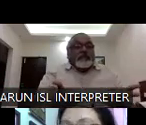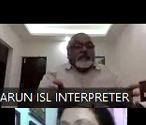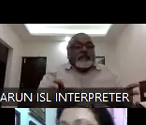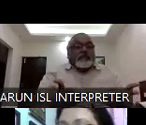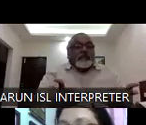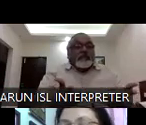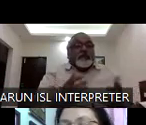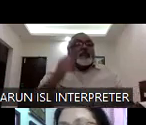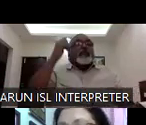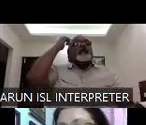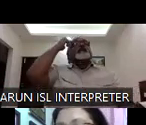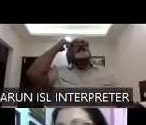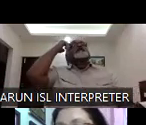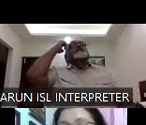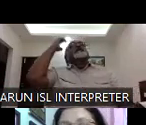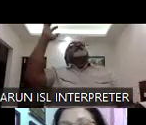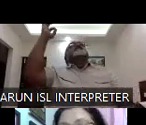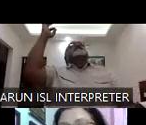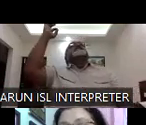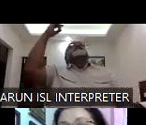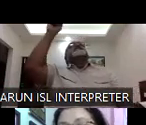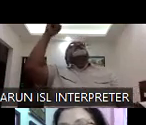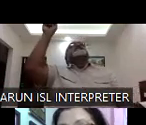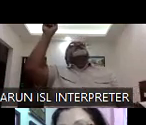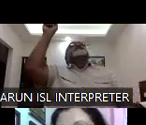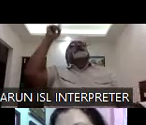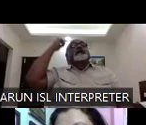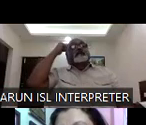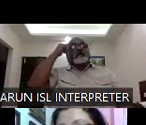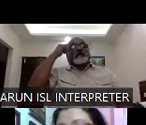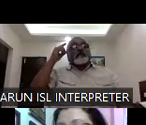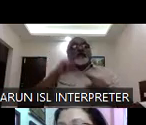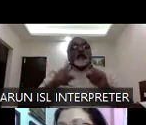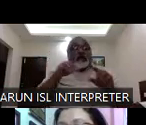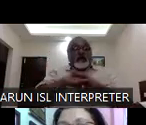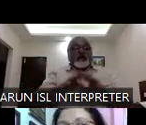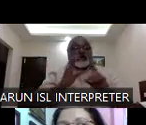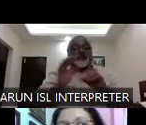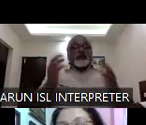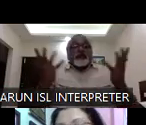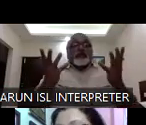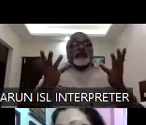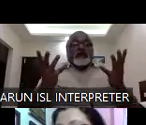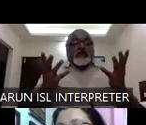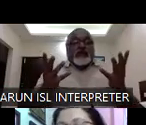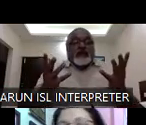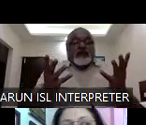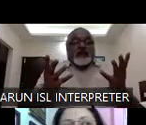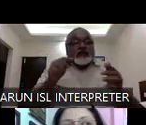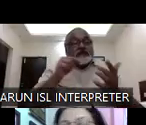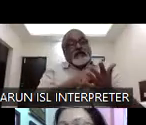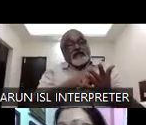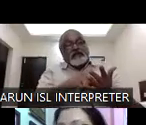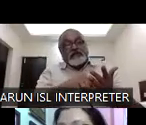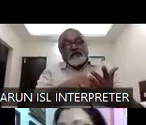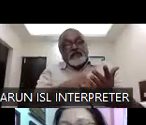you intellectualize and what actions you do. So the gap between our intellectualization of rights model and